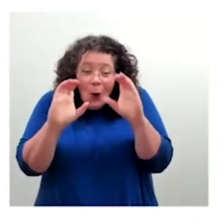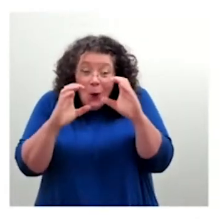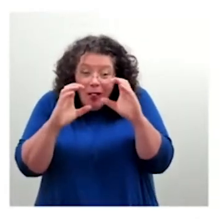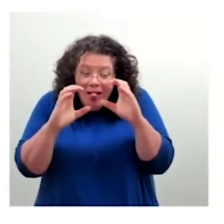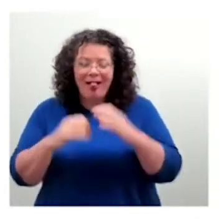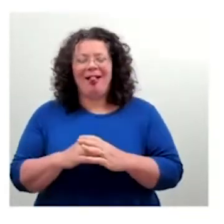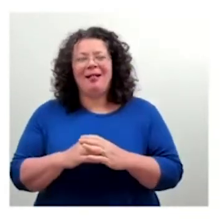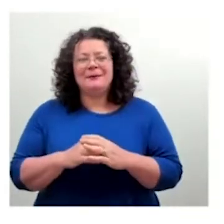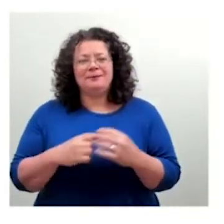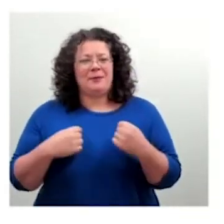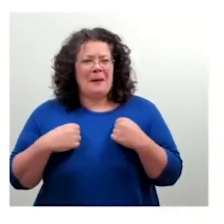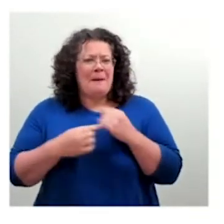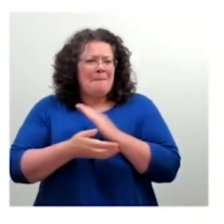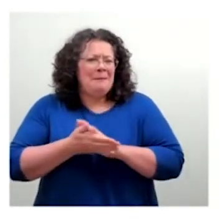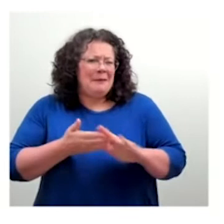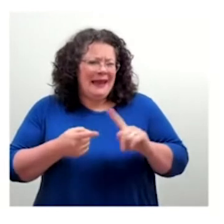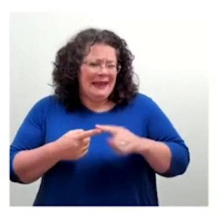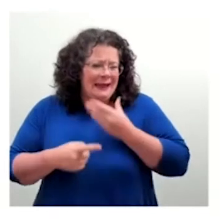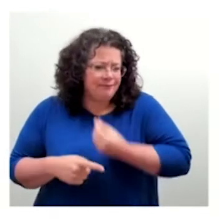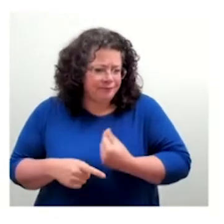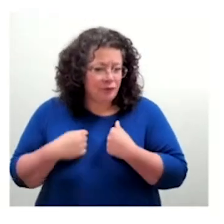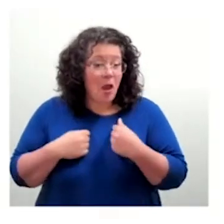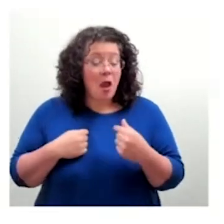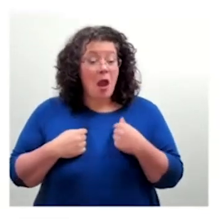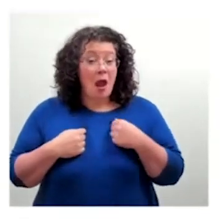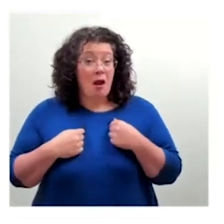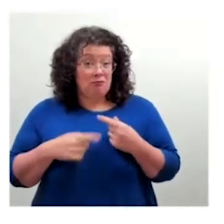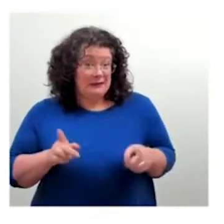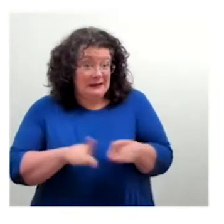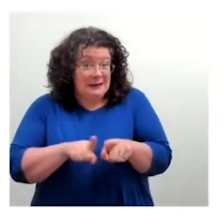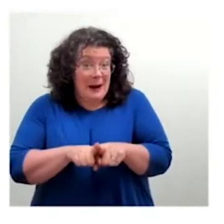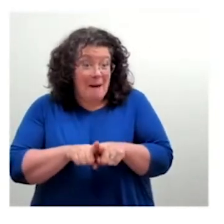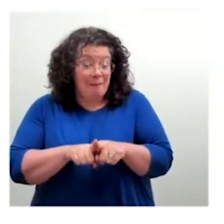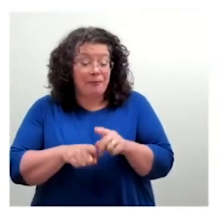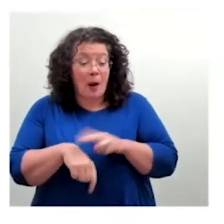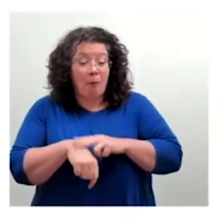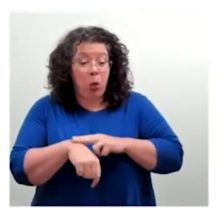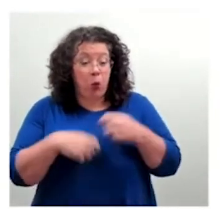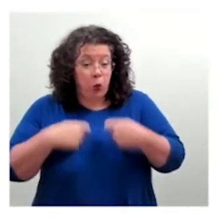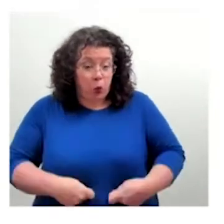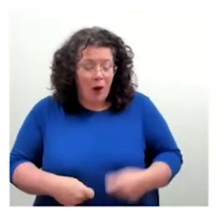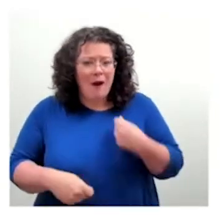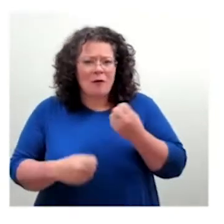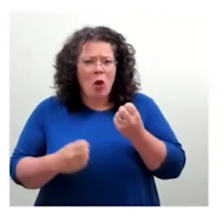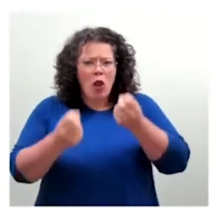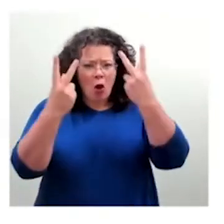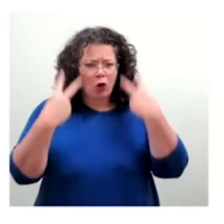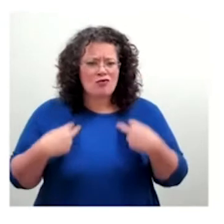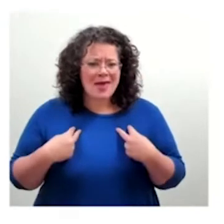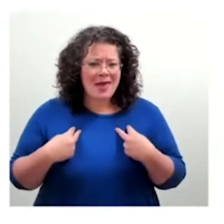Thank you. Irene, are you ready? You're just being shy. Irene's kind of shy sometimes. We have to pull her out.